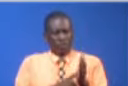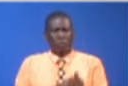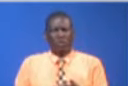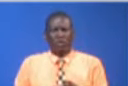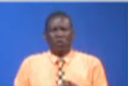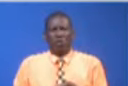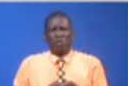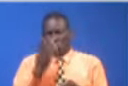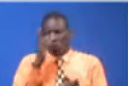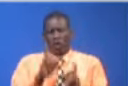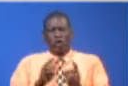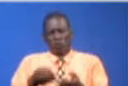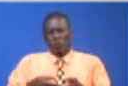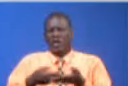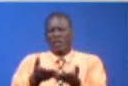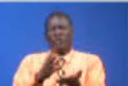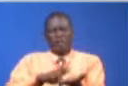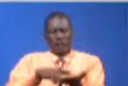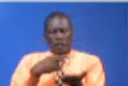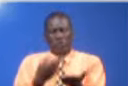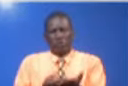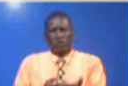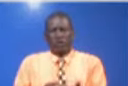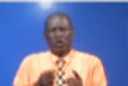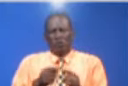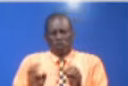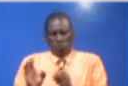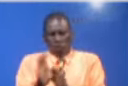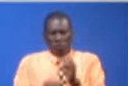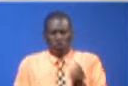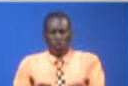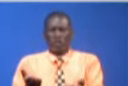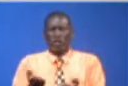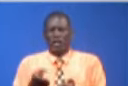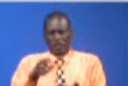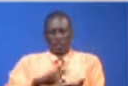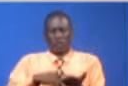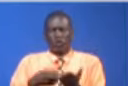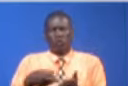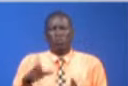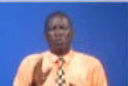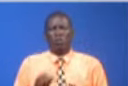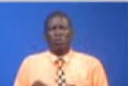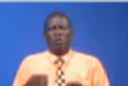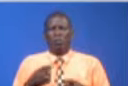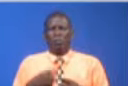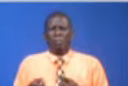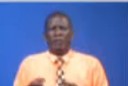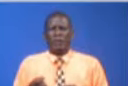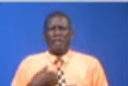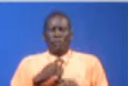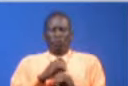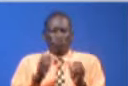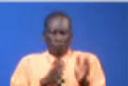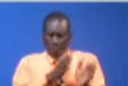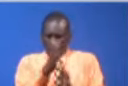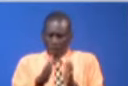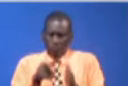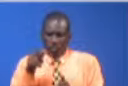why not reallocate these resources to countries that need it most? Mm. But the IMF doesn't have the mechanism. Mm.